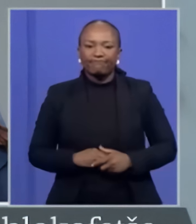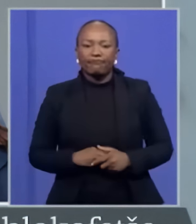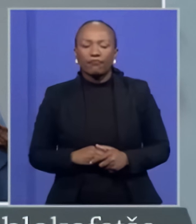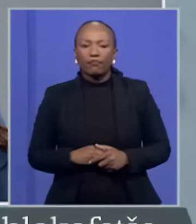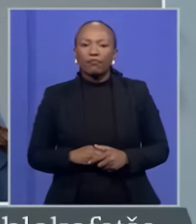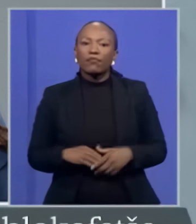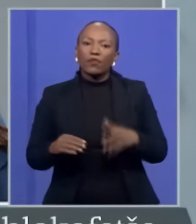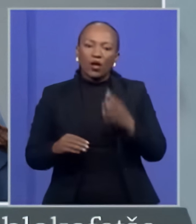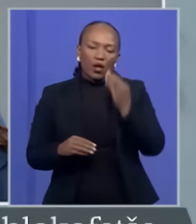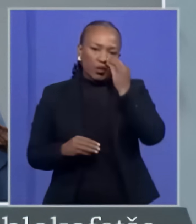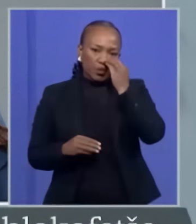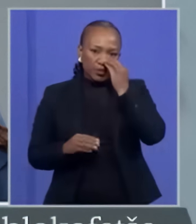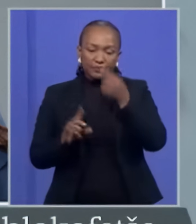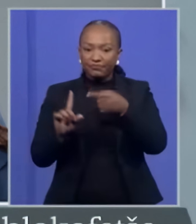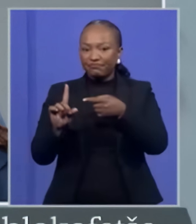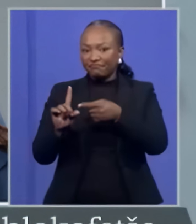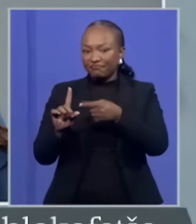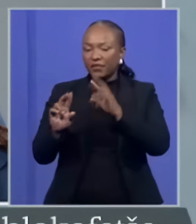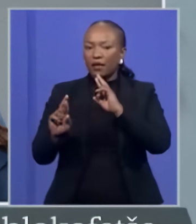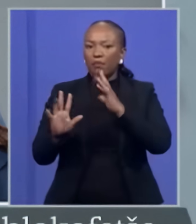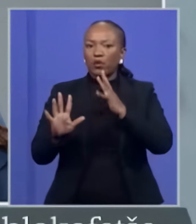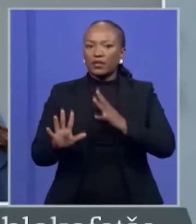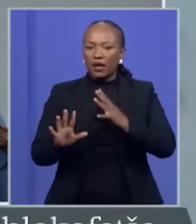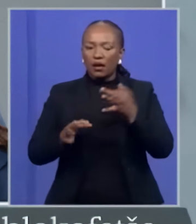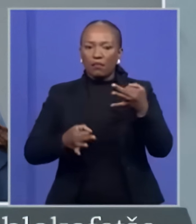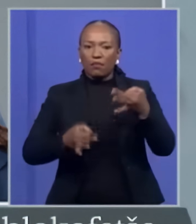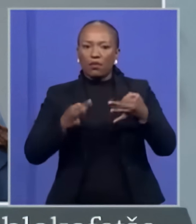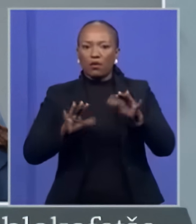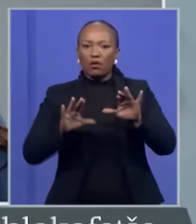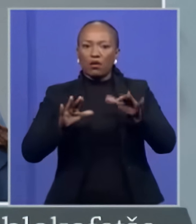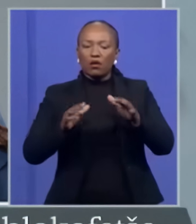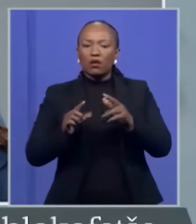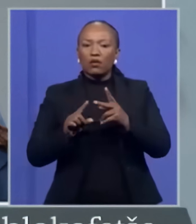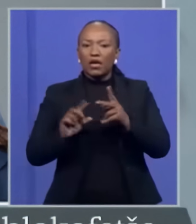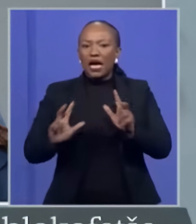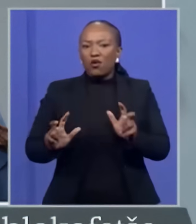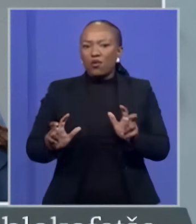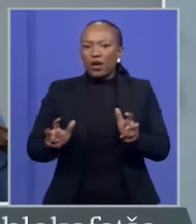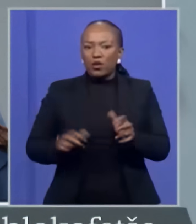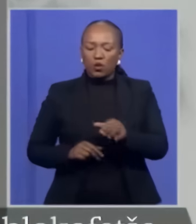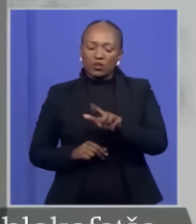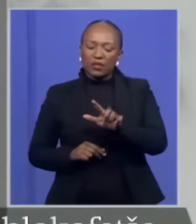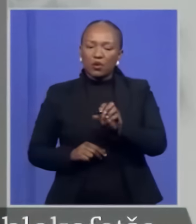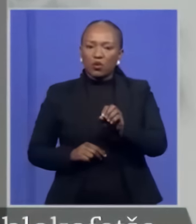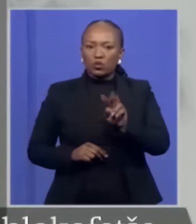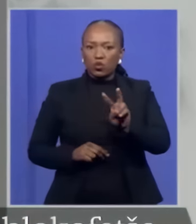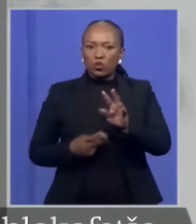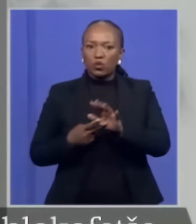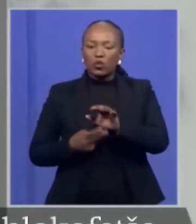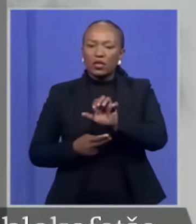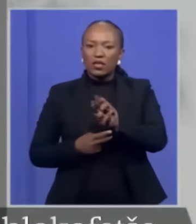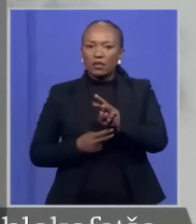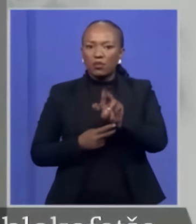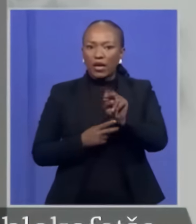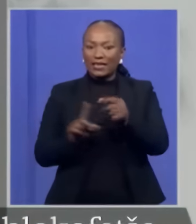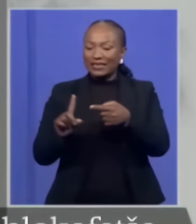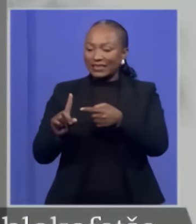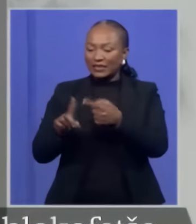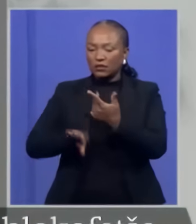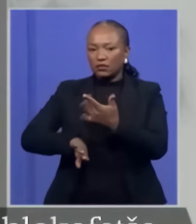Mega ditaba e bile le morulaganyi wa ditaba tša dipolotiki go seyalemoya sa 702 le EWN, Tsidi Madia o